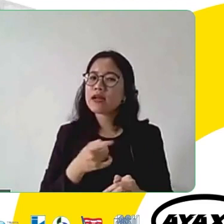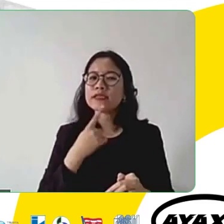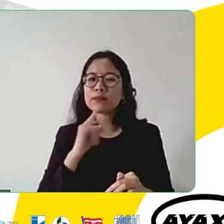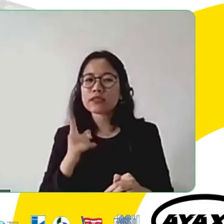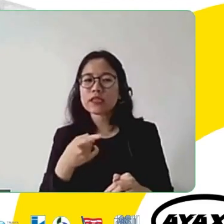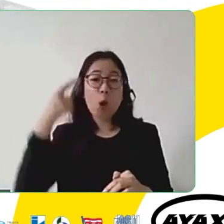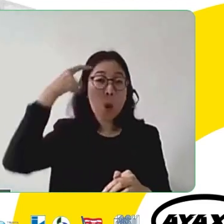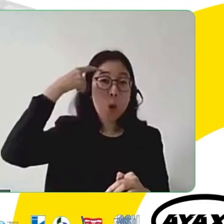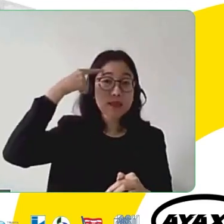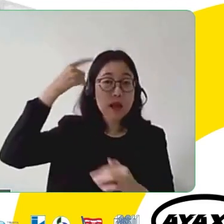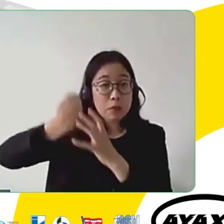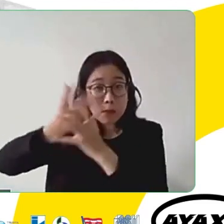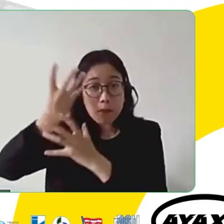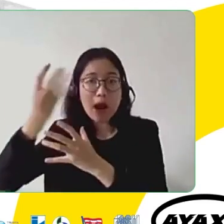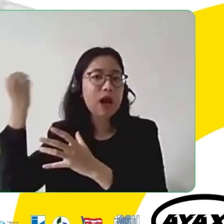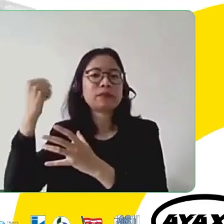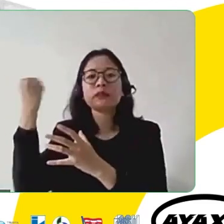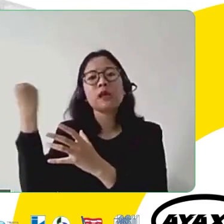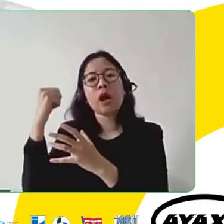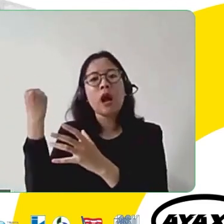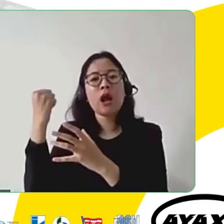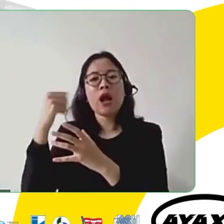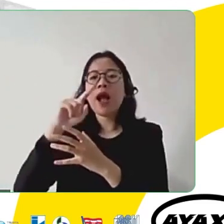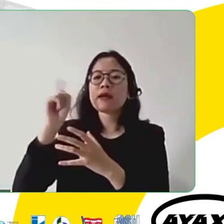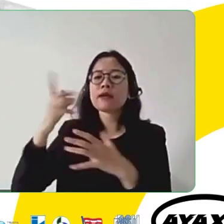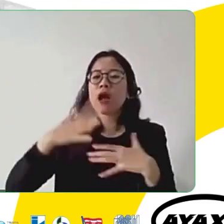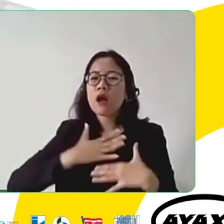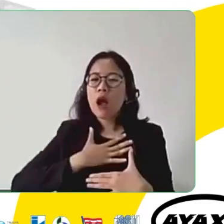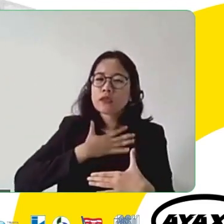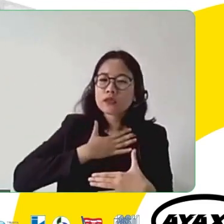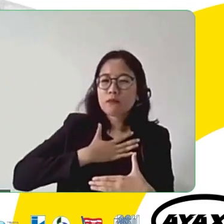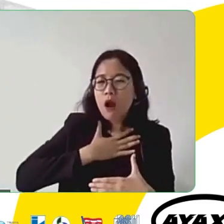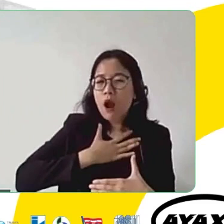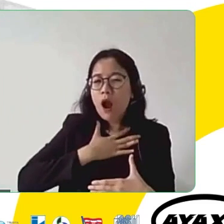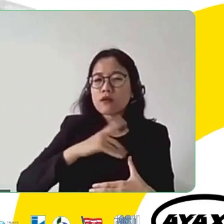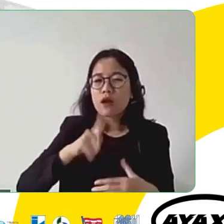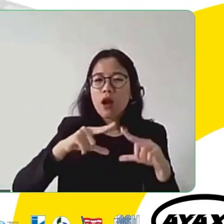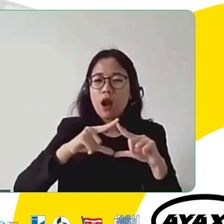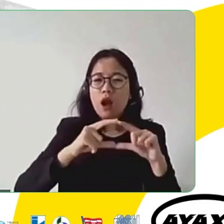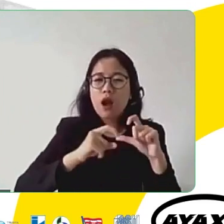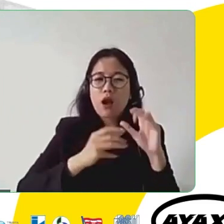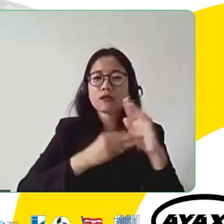the physical development. And of course, in the